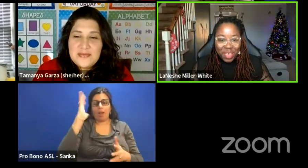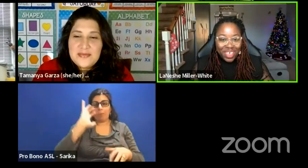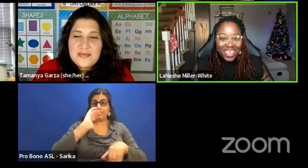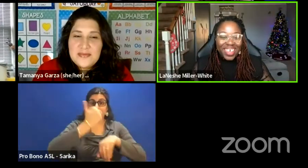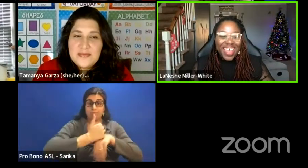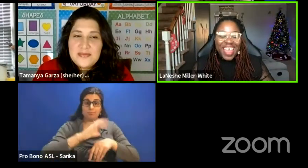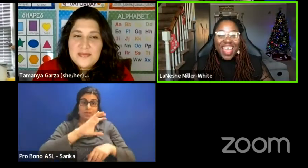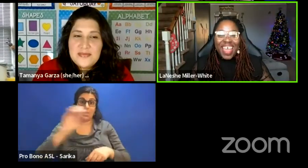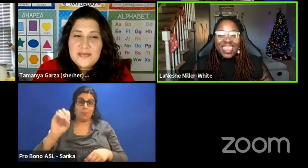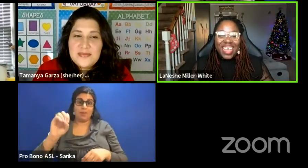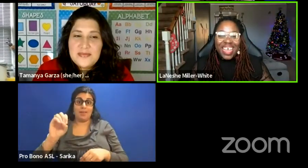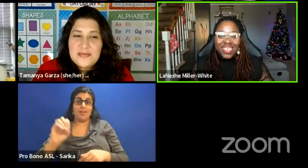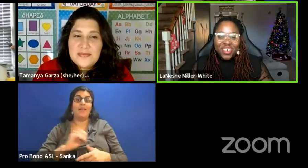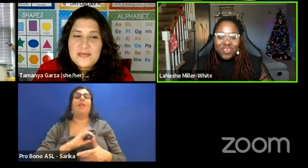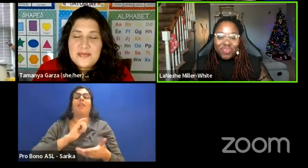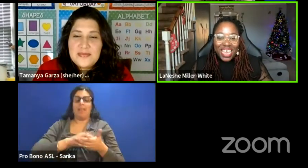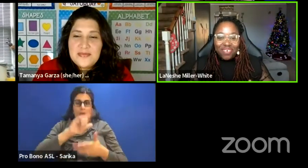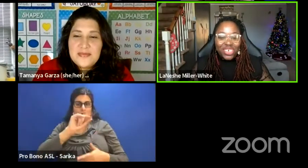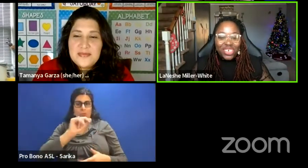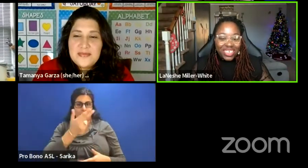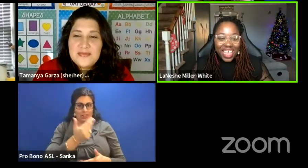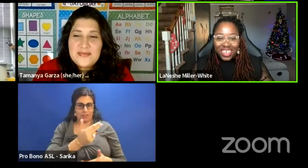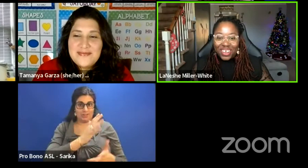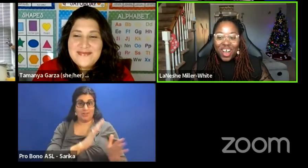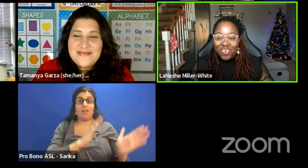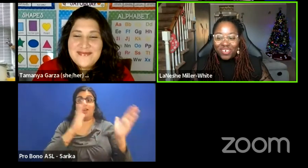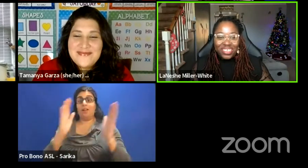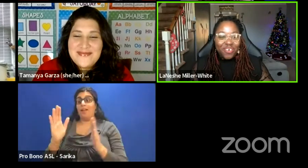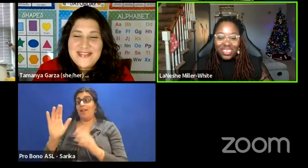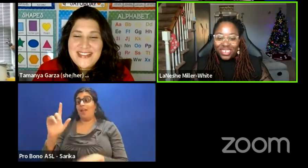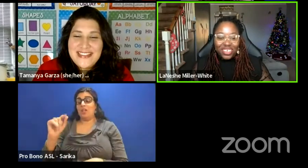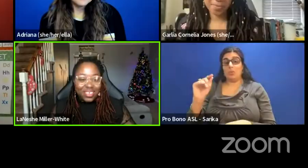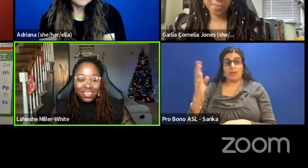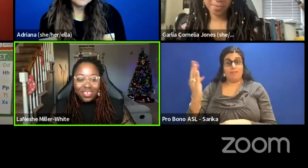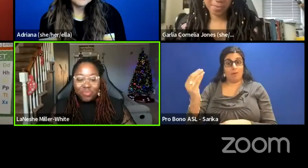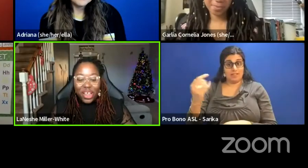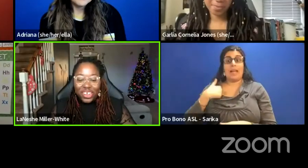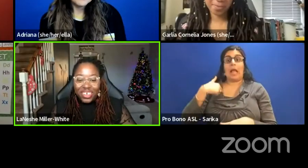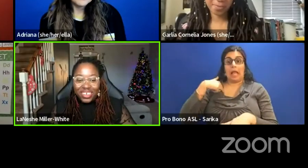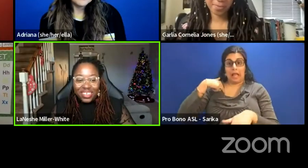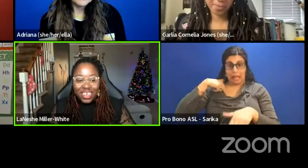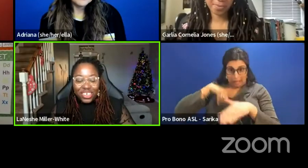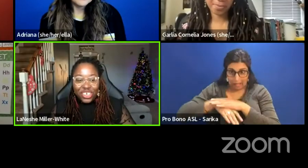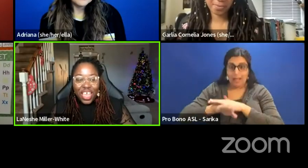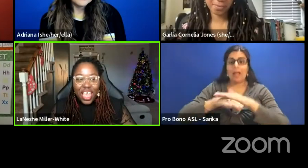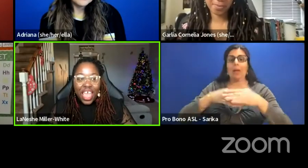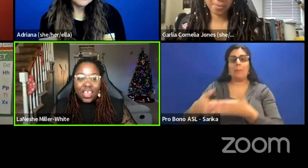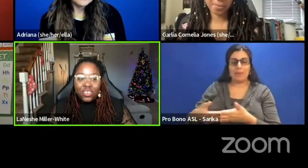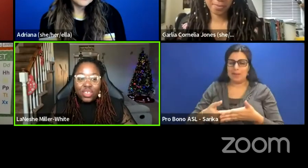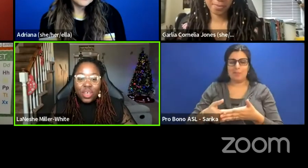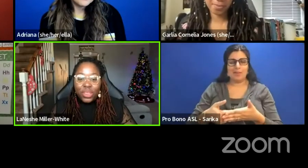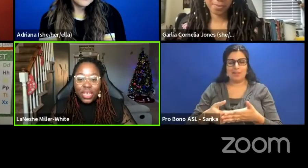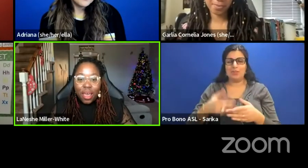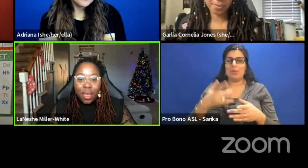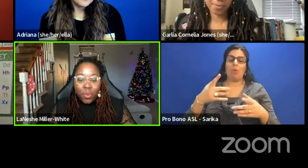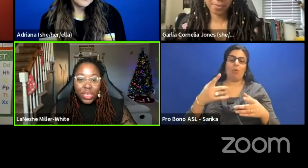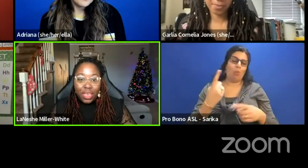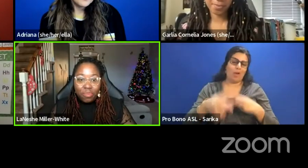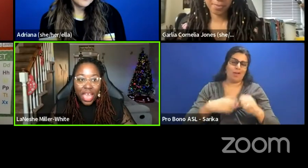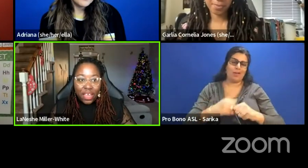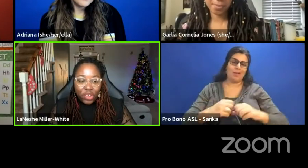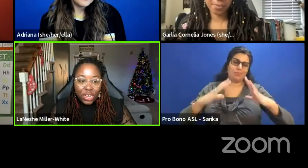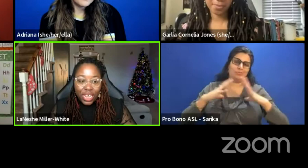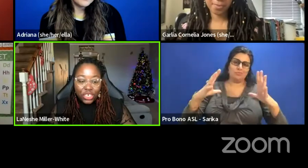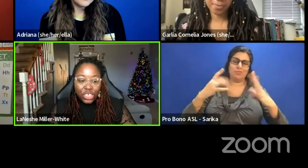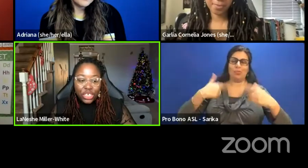had a baby. And then, so we kind of took that year off as I was adjusting to parenthood and such. And so then when we